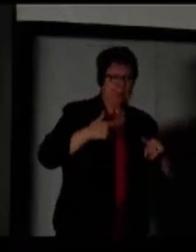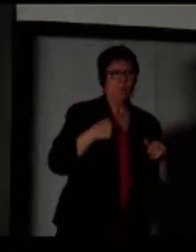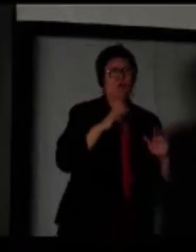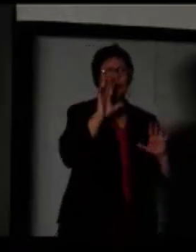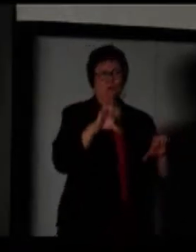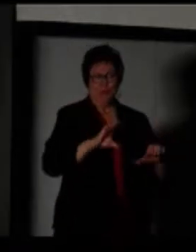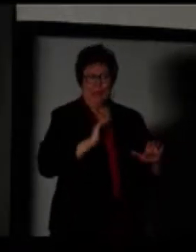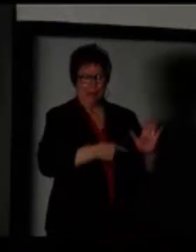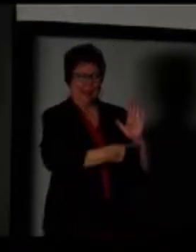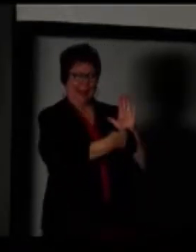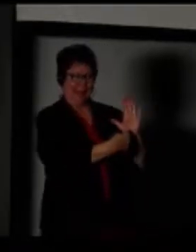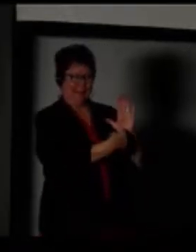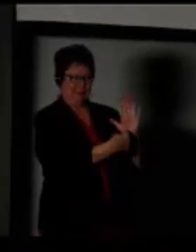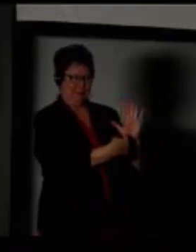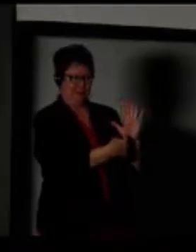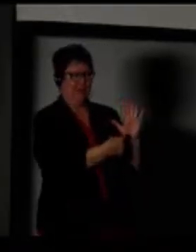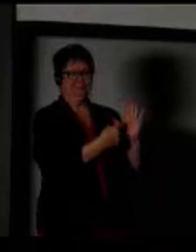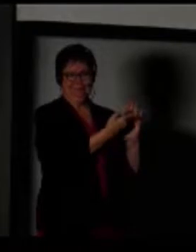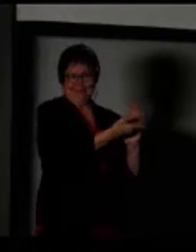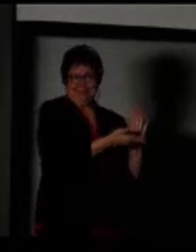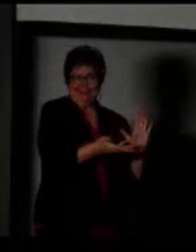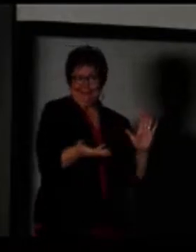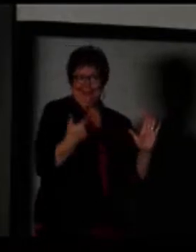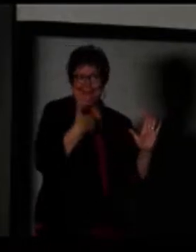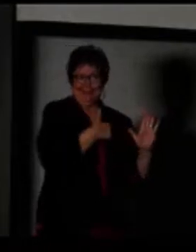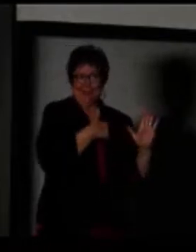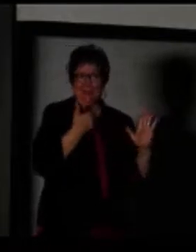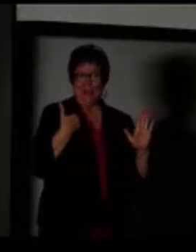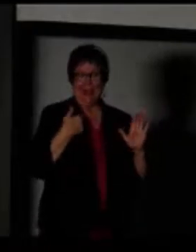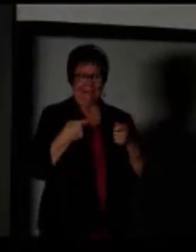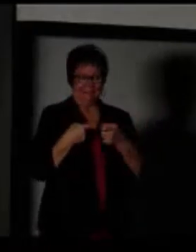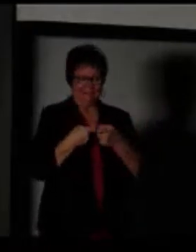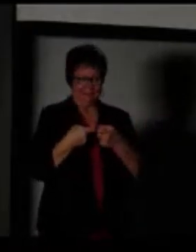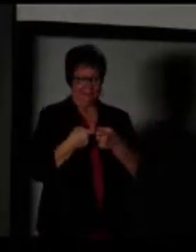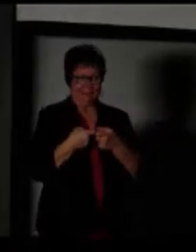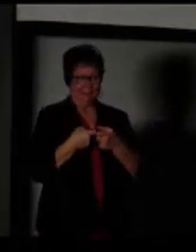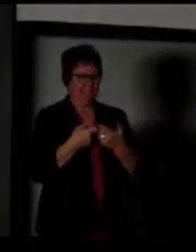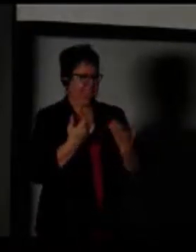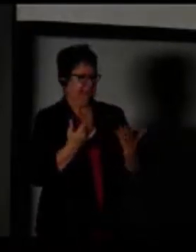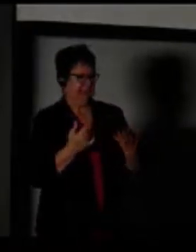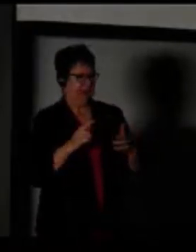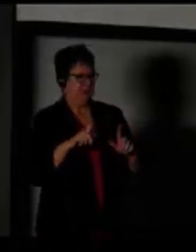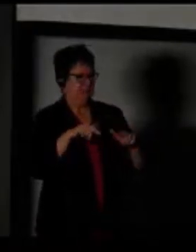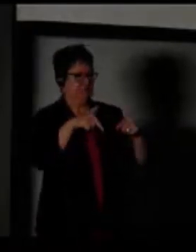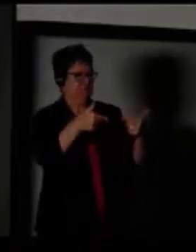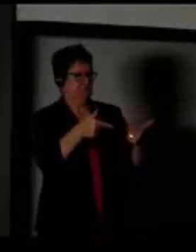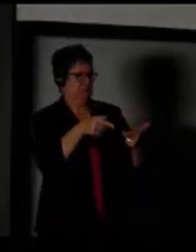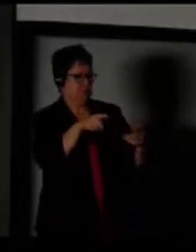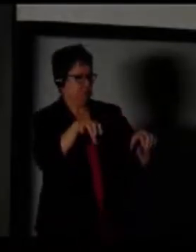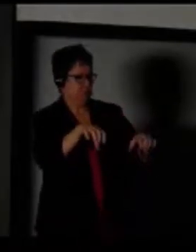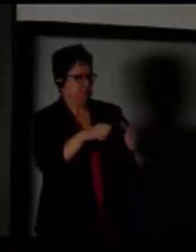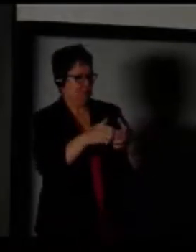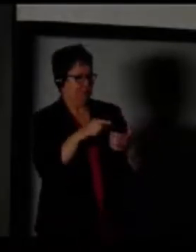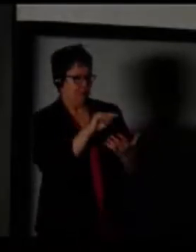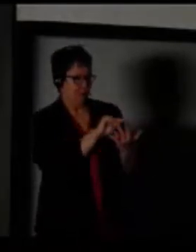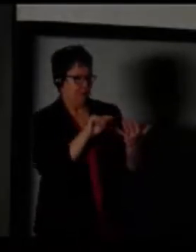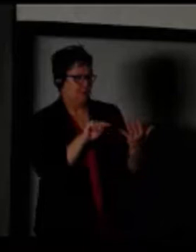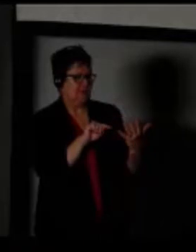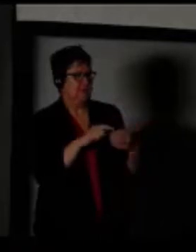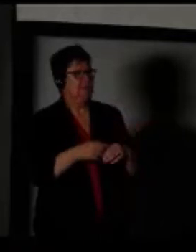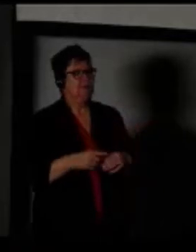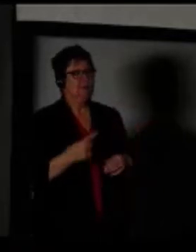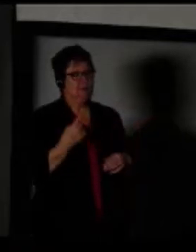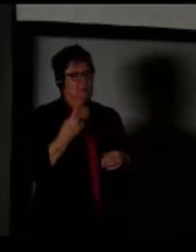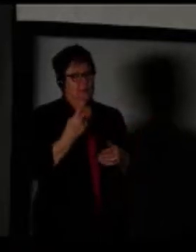exhibition. Okay, now here are the assets, here are the things that we have digitally. Now what are you going to do with them? And so one of the things that